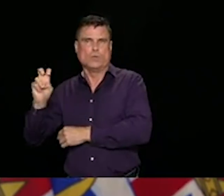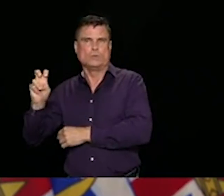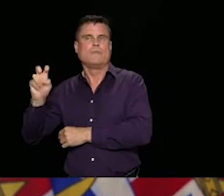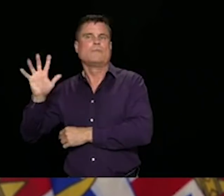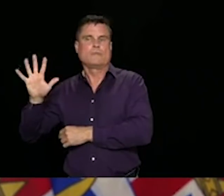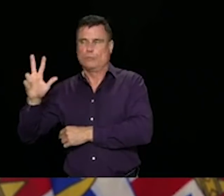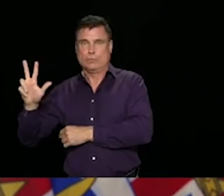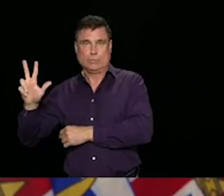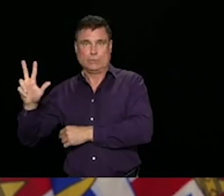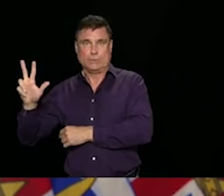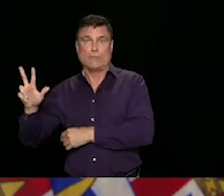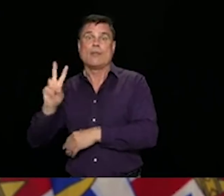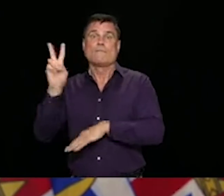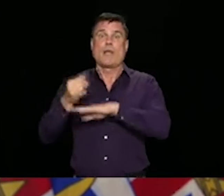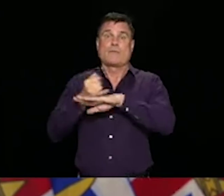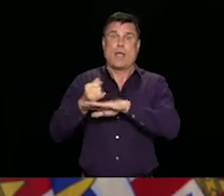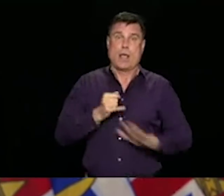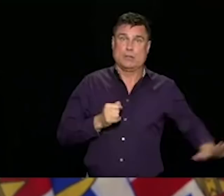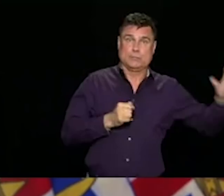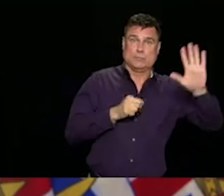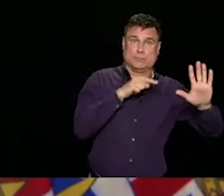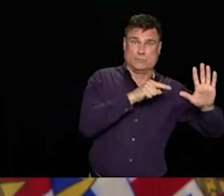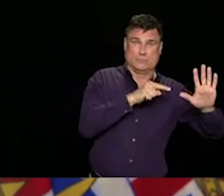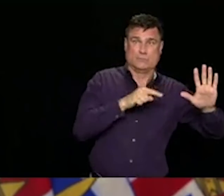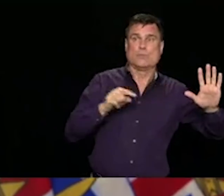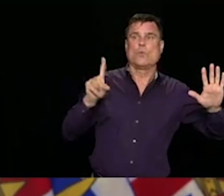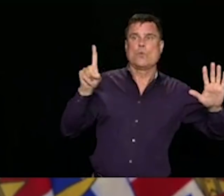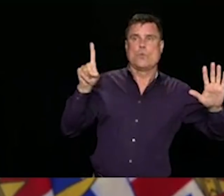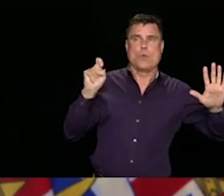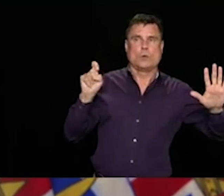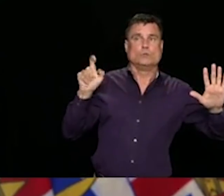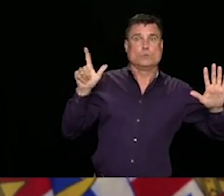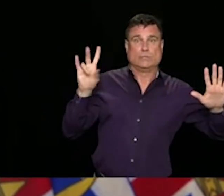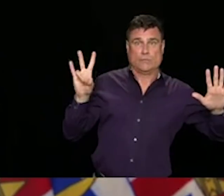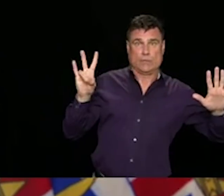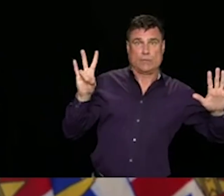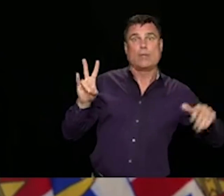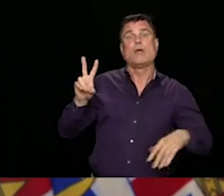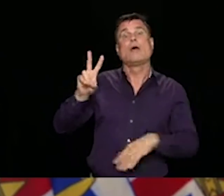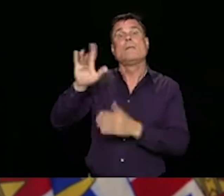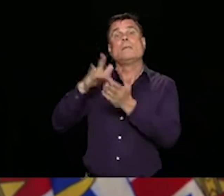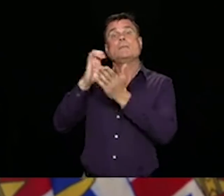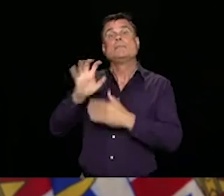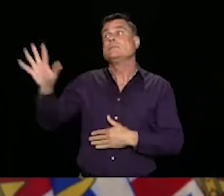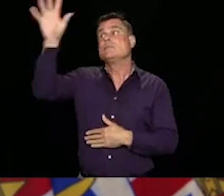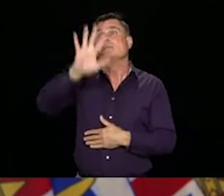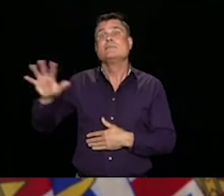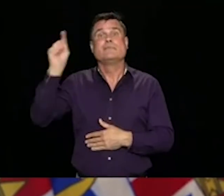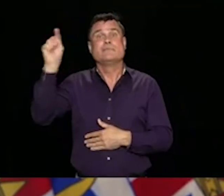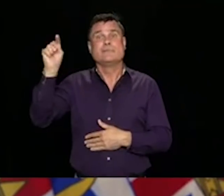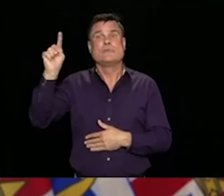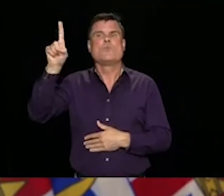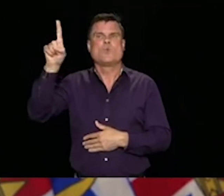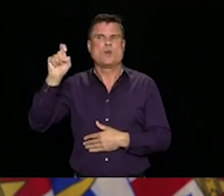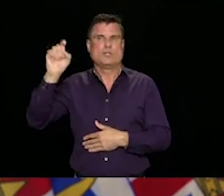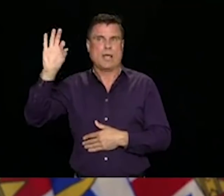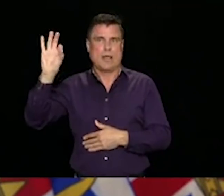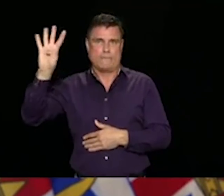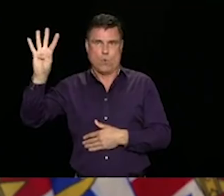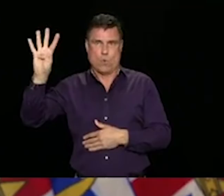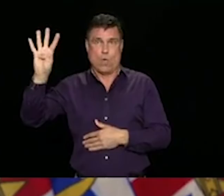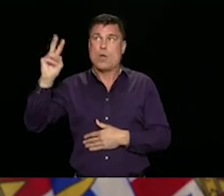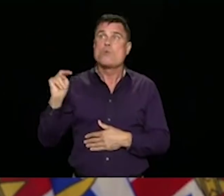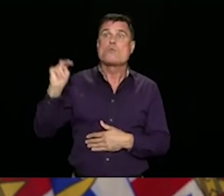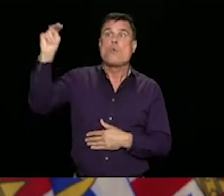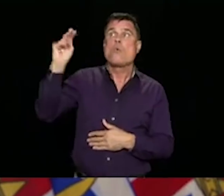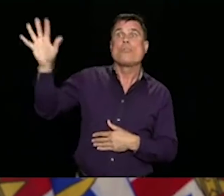1,253 people in the Fraser Health Region, 127 people in the Vancouver Island Health Region, 194